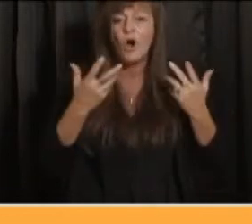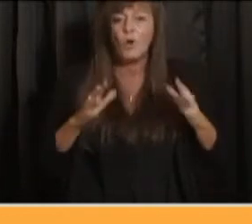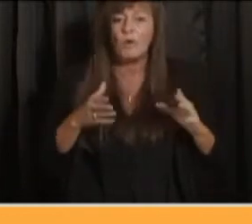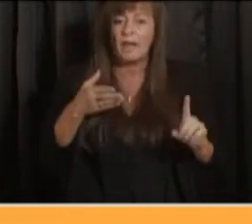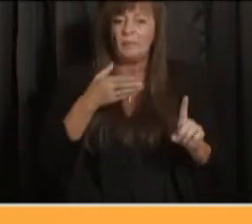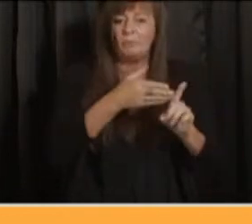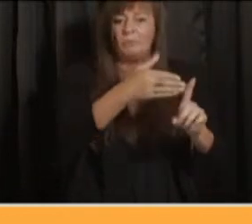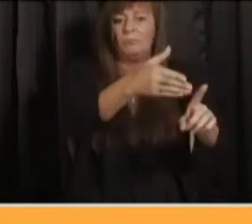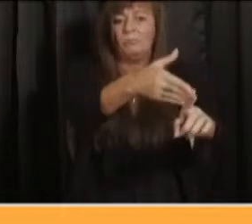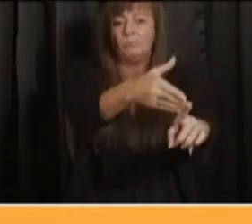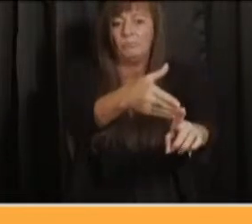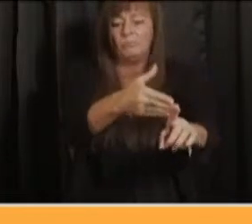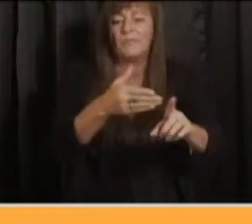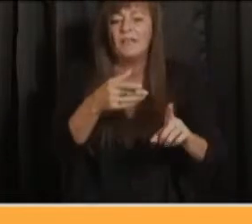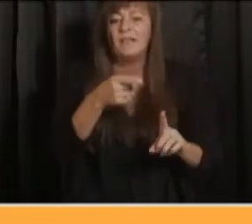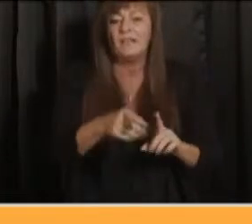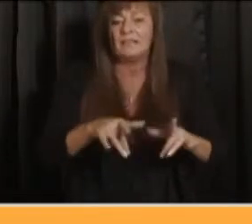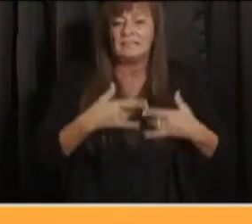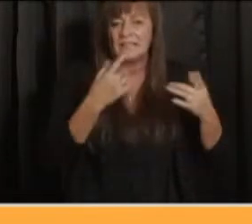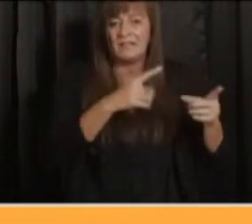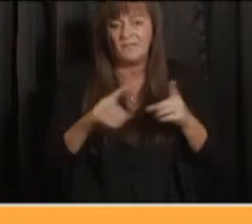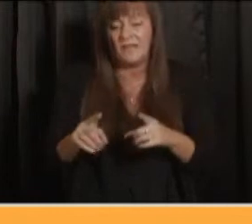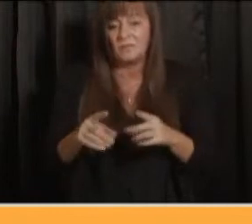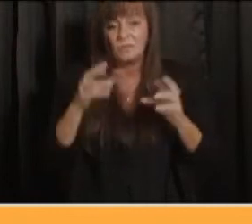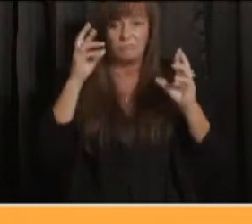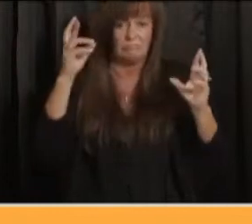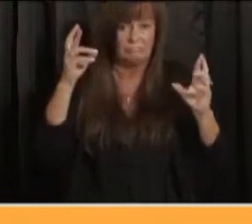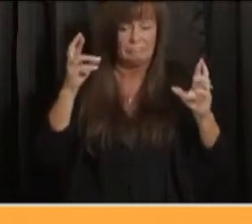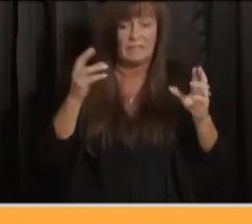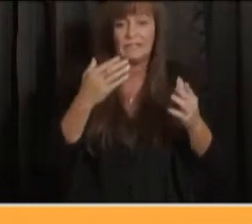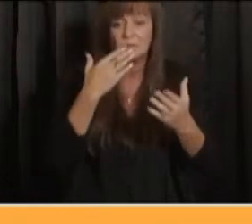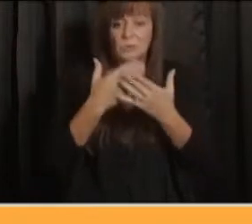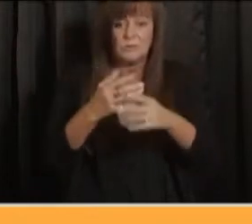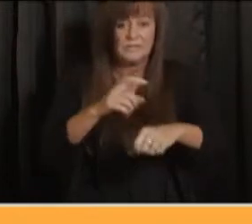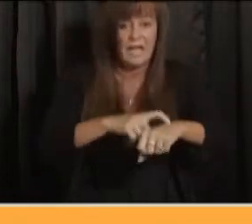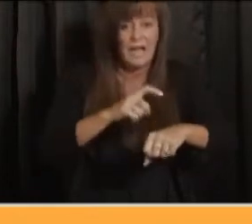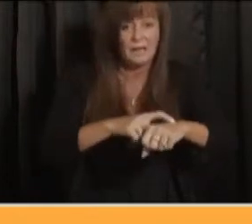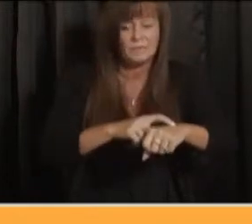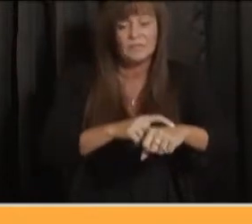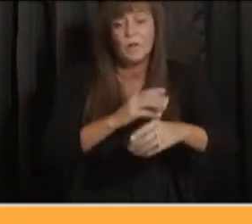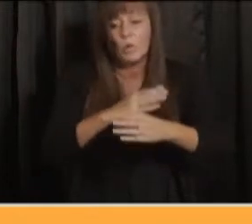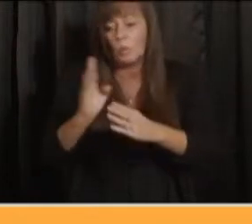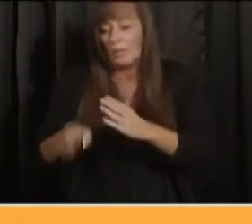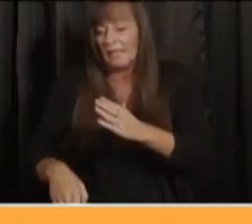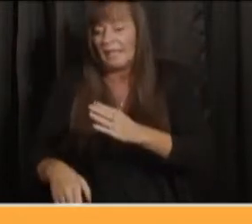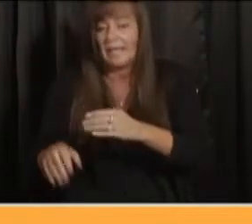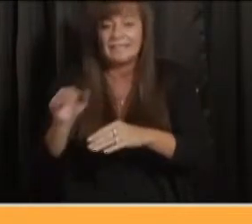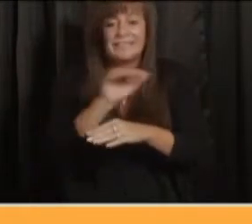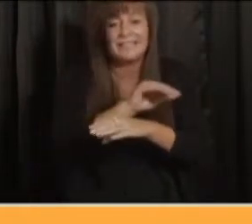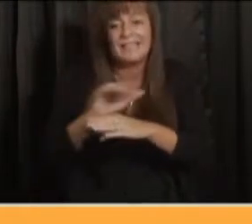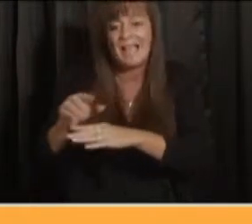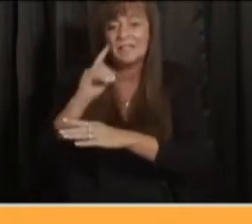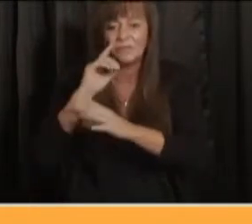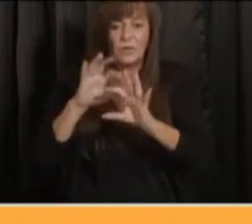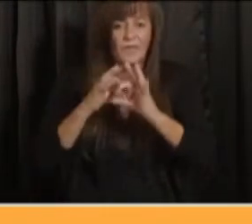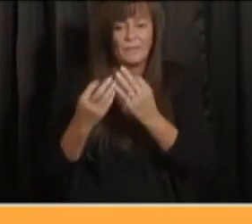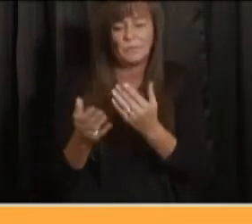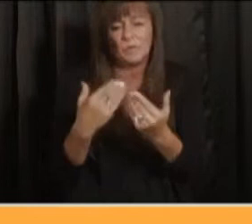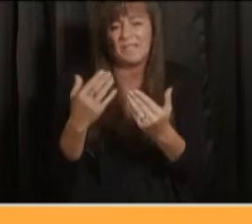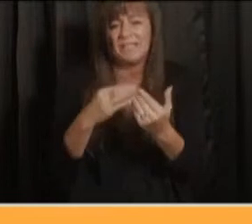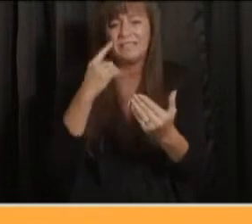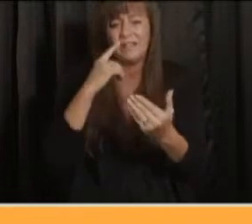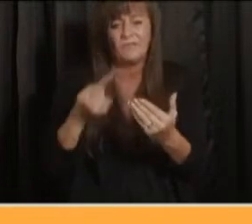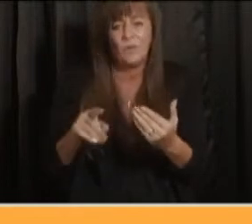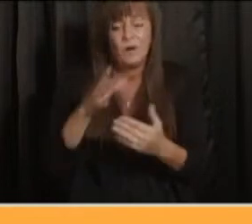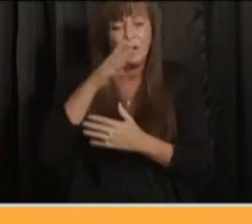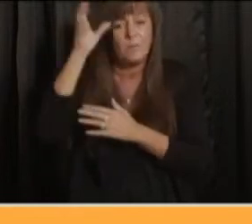and holding these events at times that are going to be convenient. So on evenings and weekends for families, so we can make it as easy as